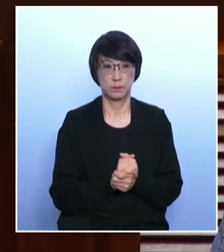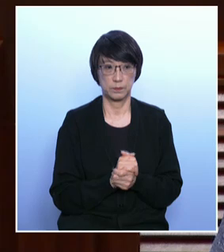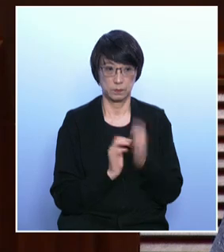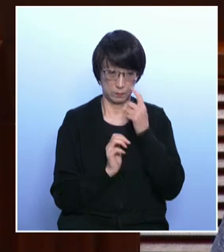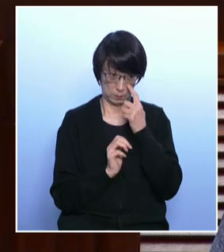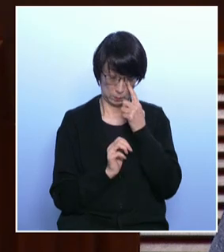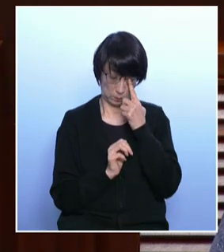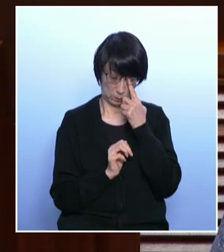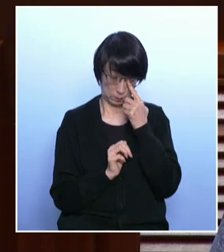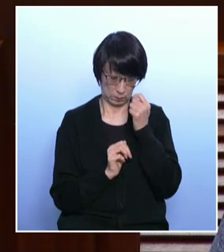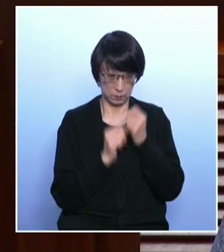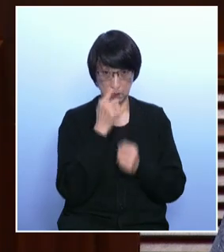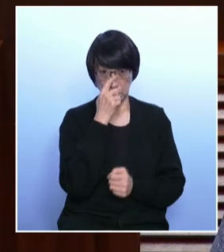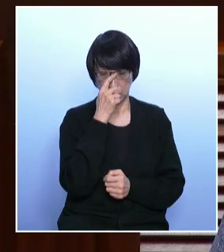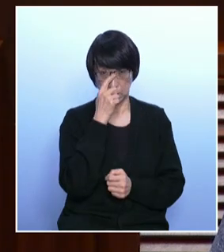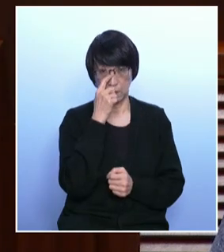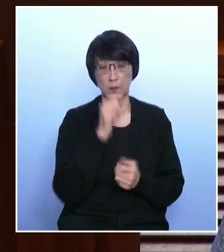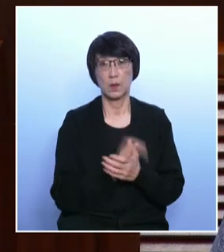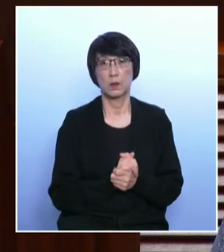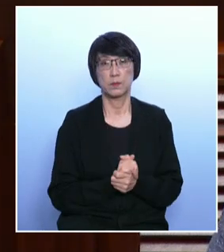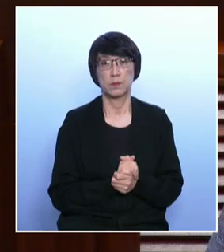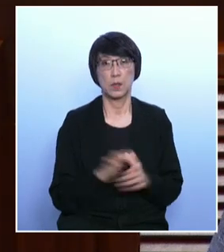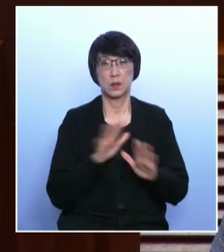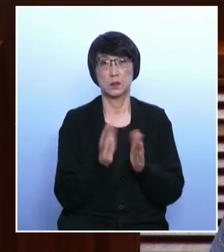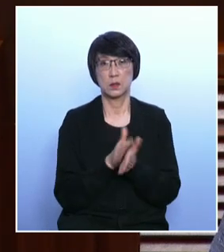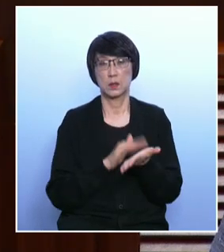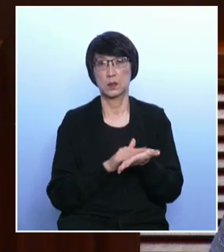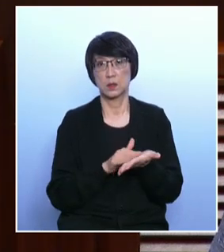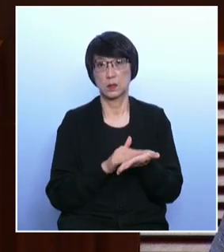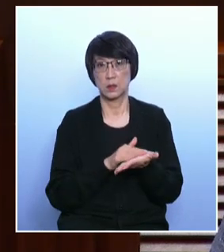constituency, but then district councillors weren't consulted.